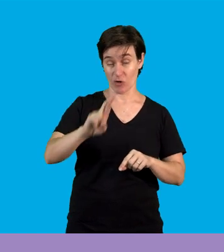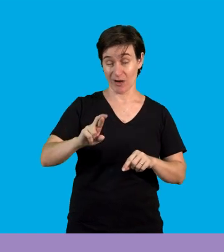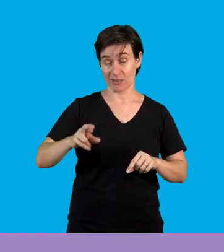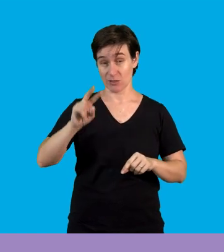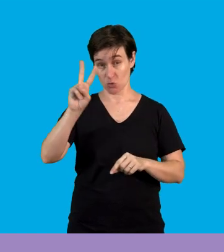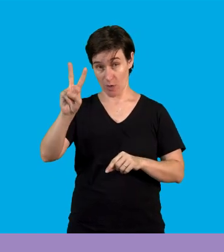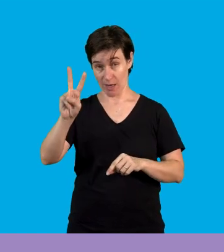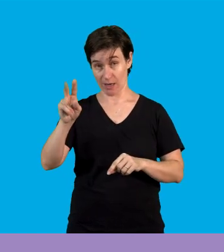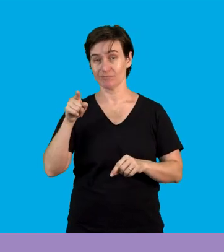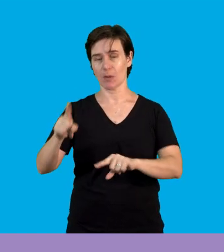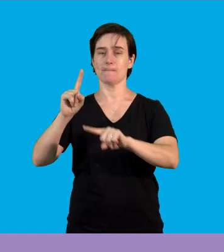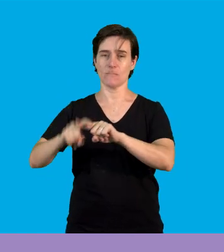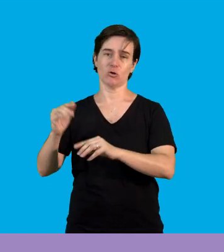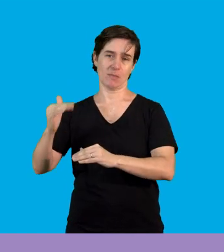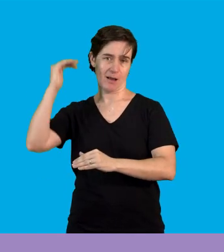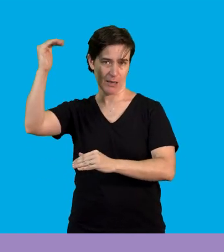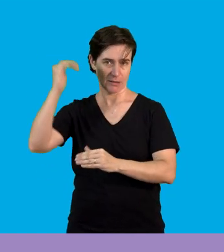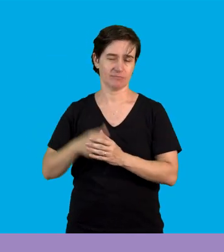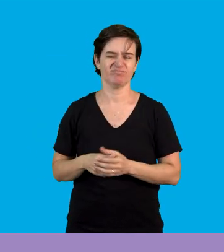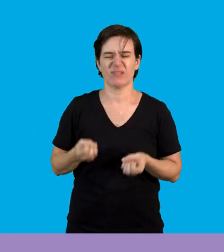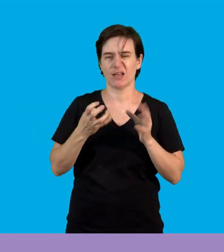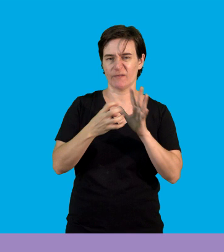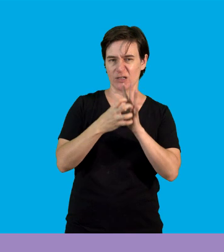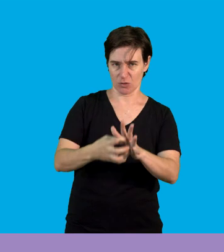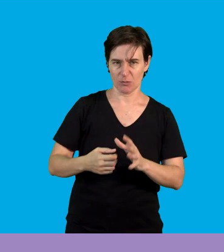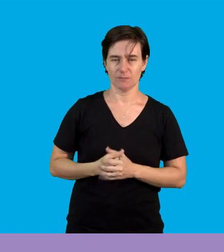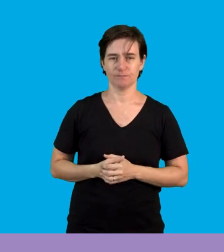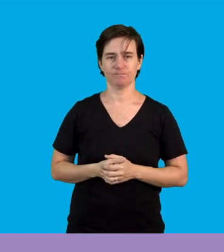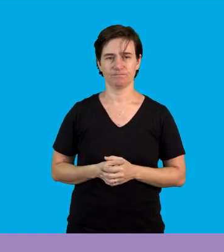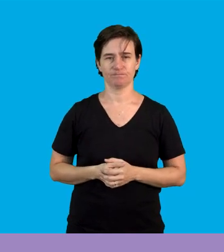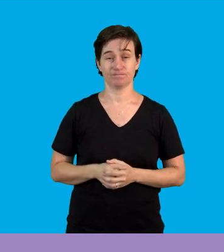squared multiplied by the height. Let's look at some examples.